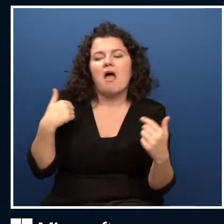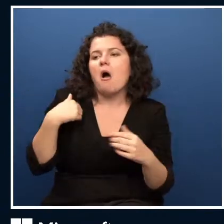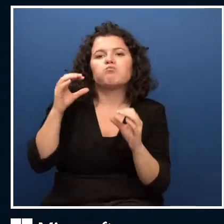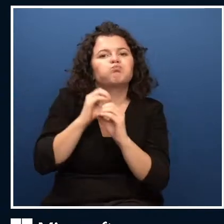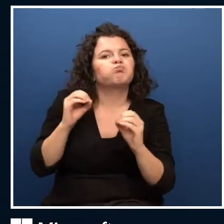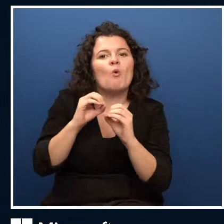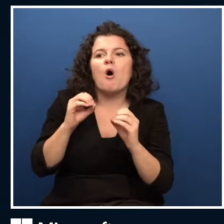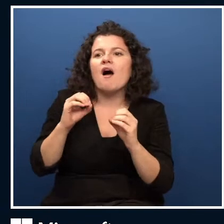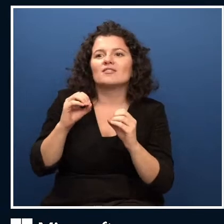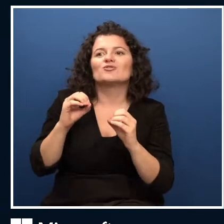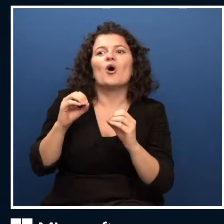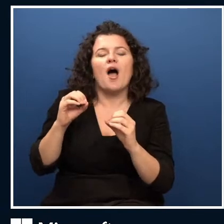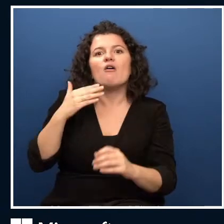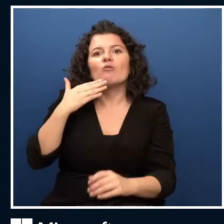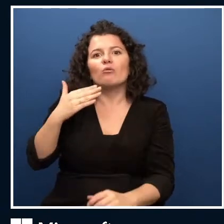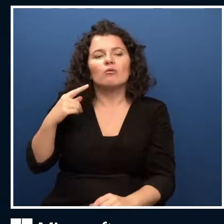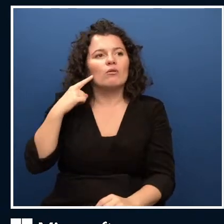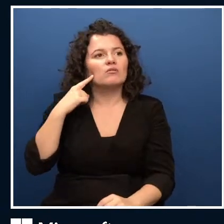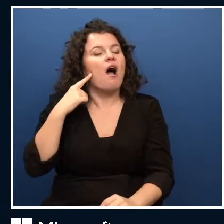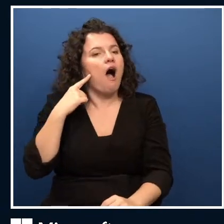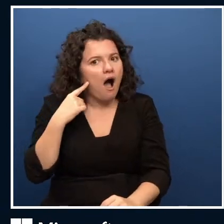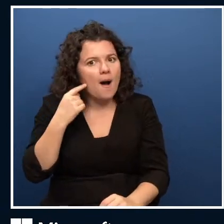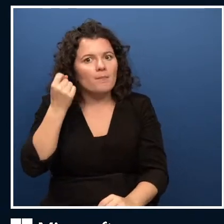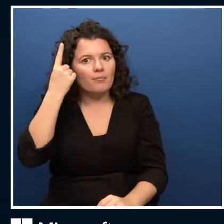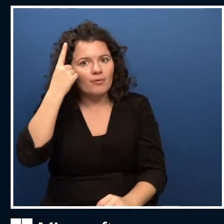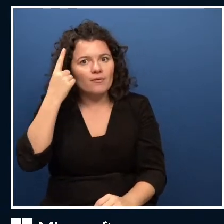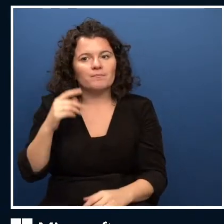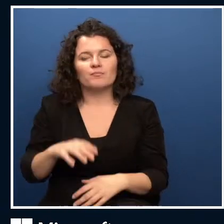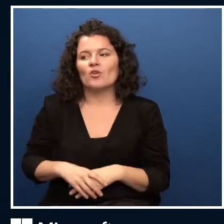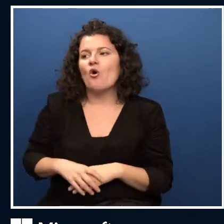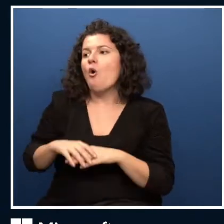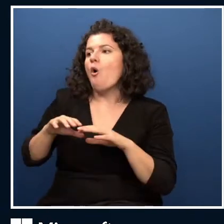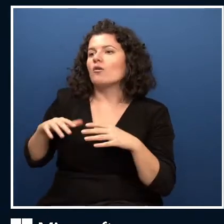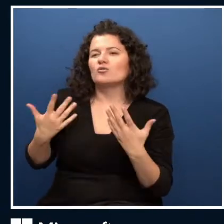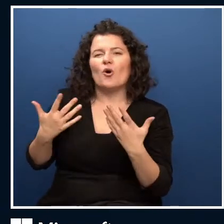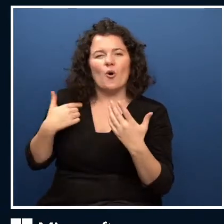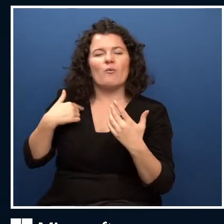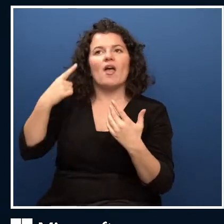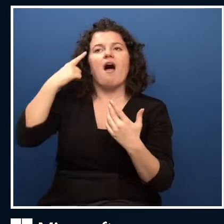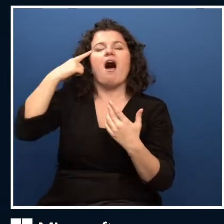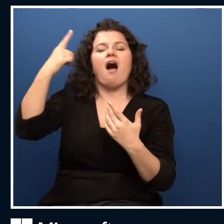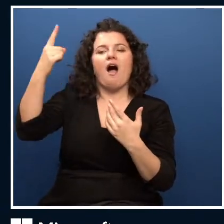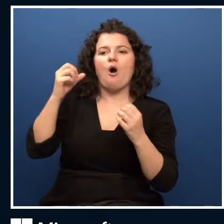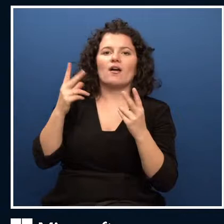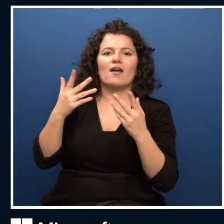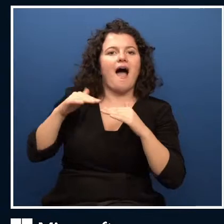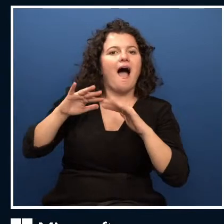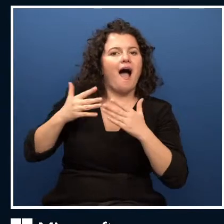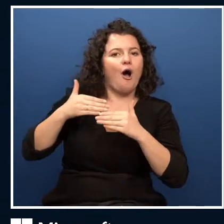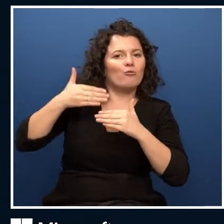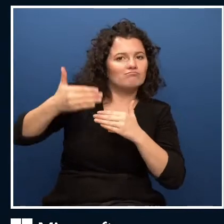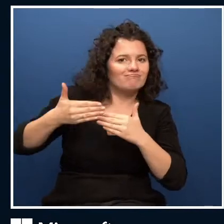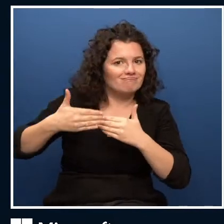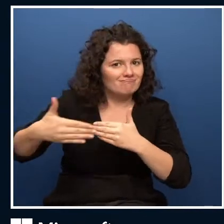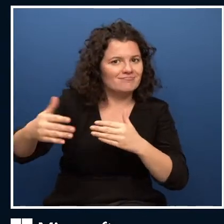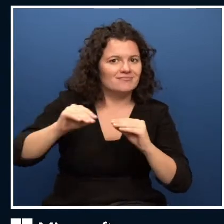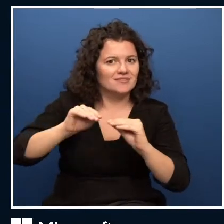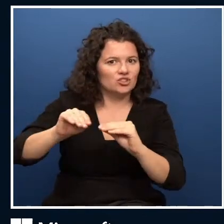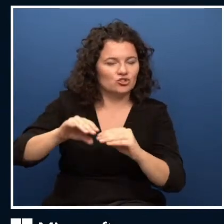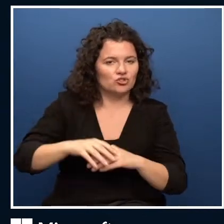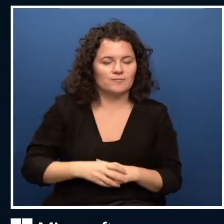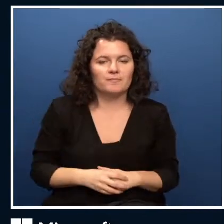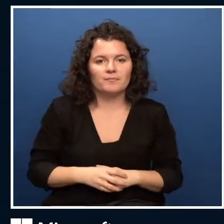teachers. It's a good thing. Yeah, and then, so alumni bring in a really nice field in terms of advising students. So we try to